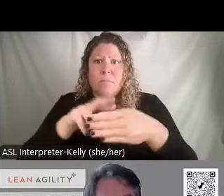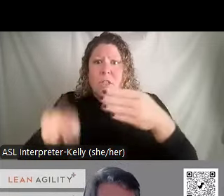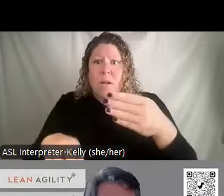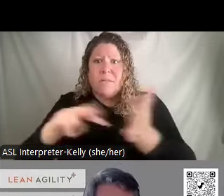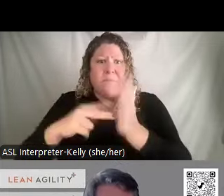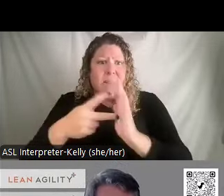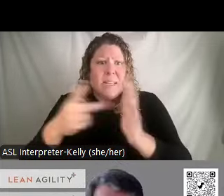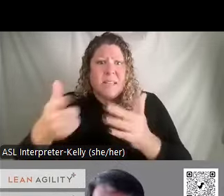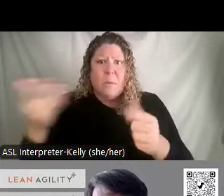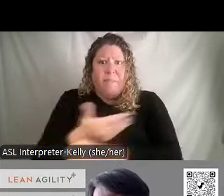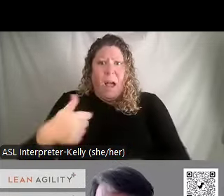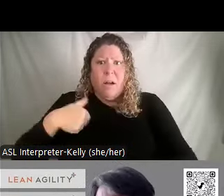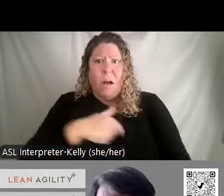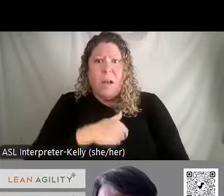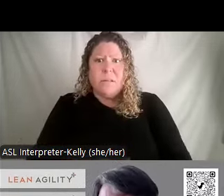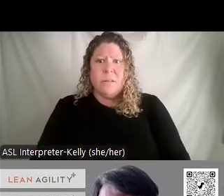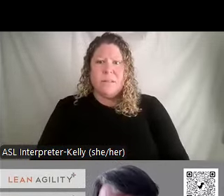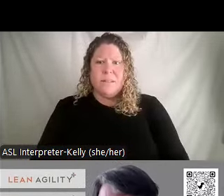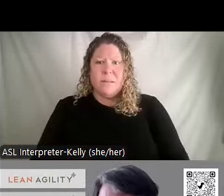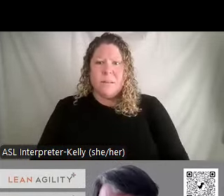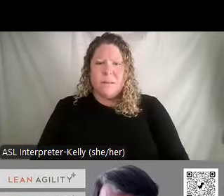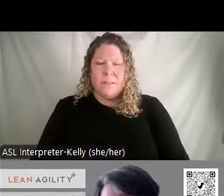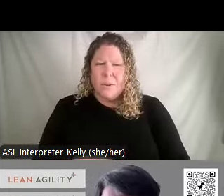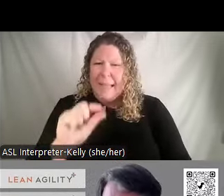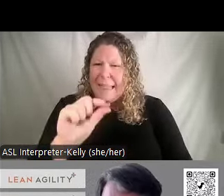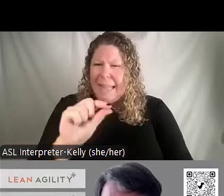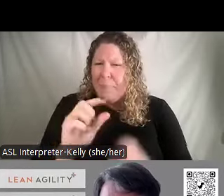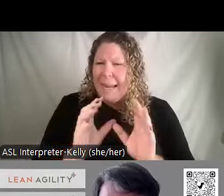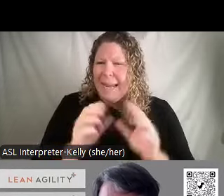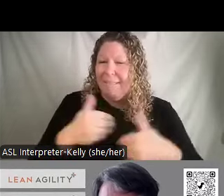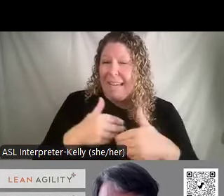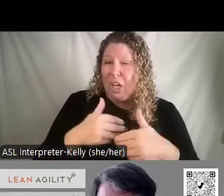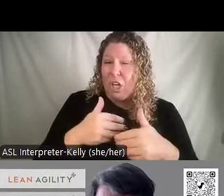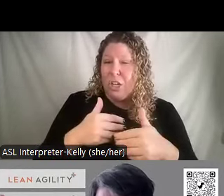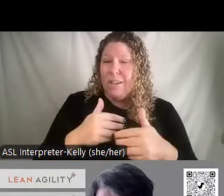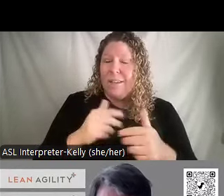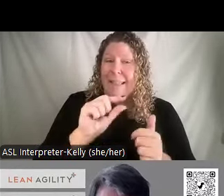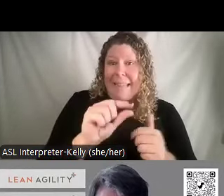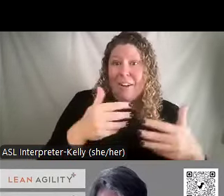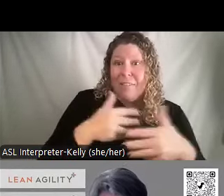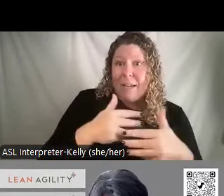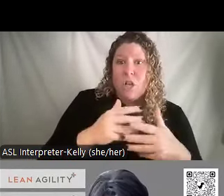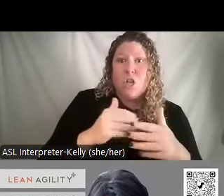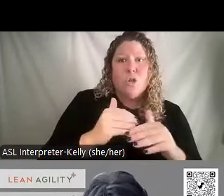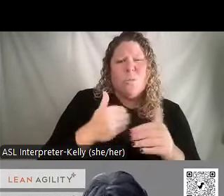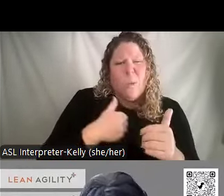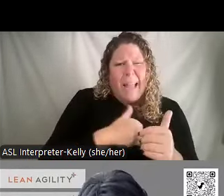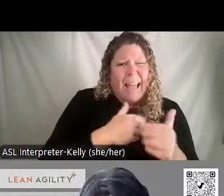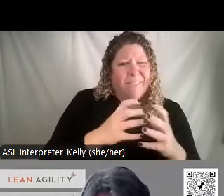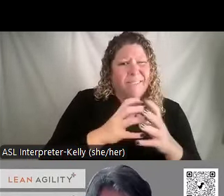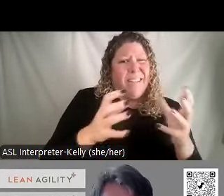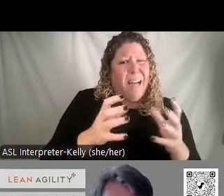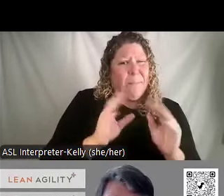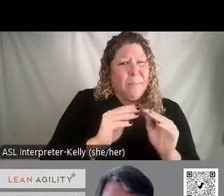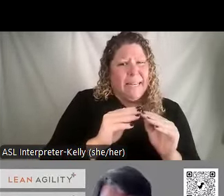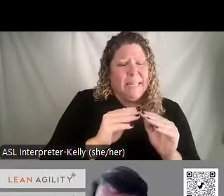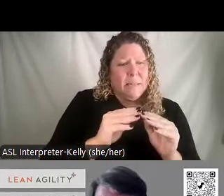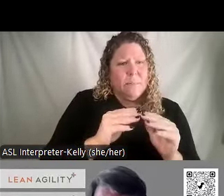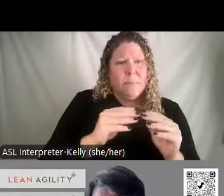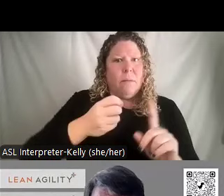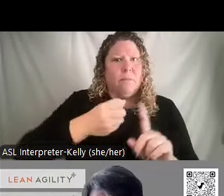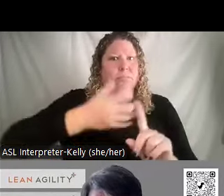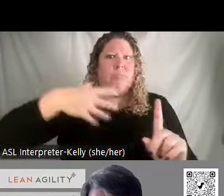So that's taking something like a little bit of a fear. We have too many meetings and amplifying it beyond all proportion. So